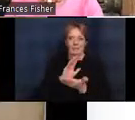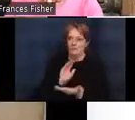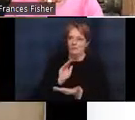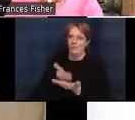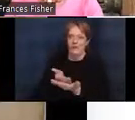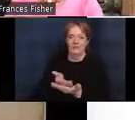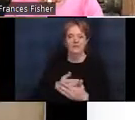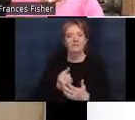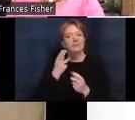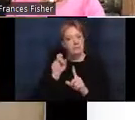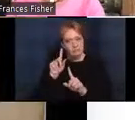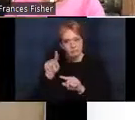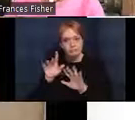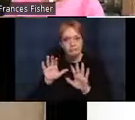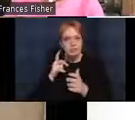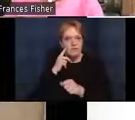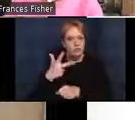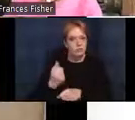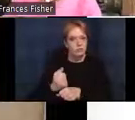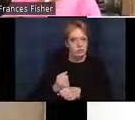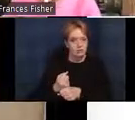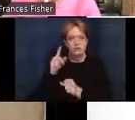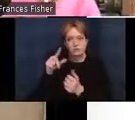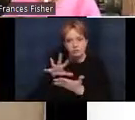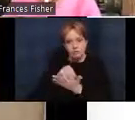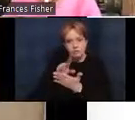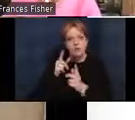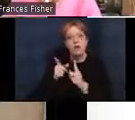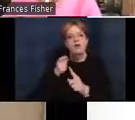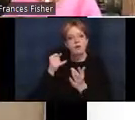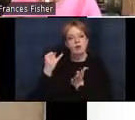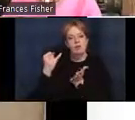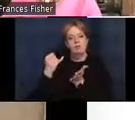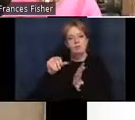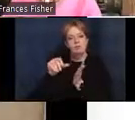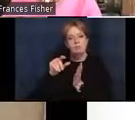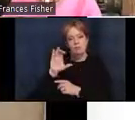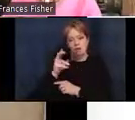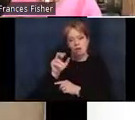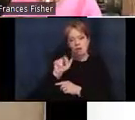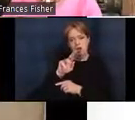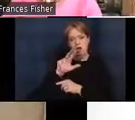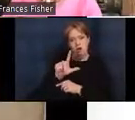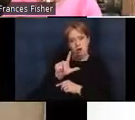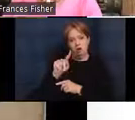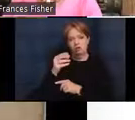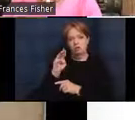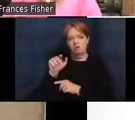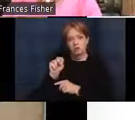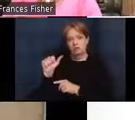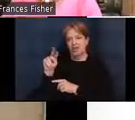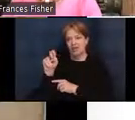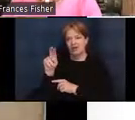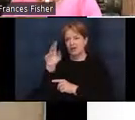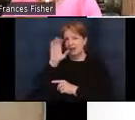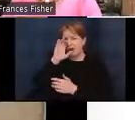She attended classes there for 3 years, studying under sculptor Charles Keck and cartoonist Carl Thomas Anderson, to name a few. During the summer, she